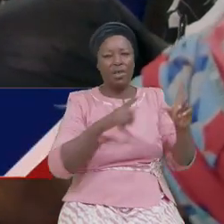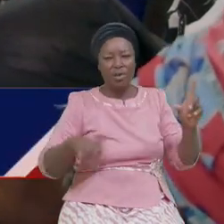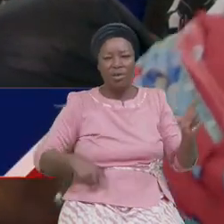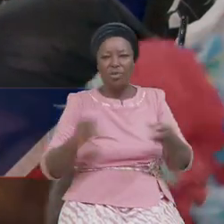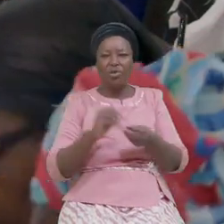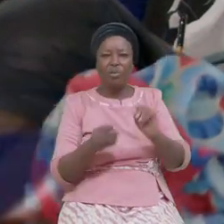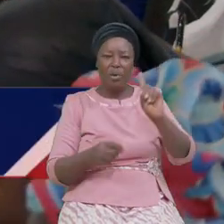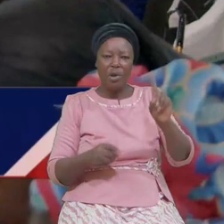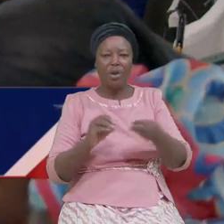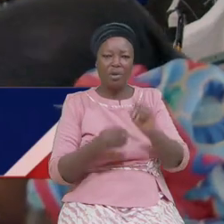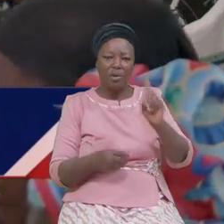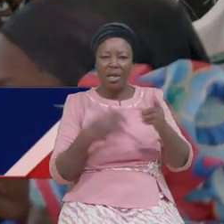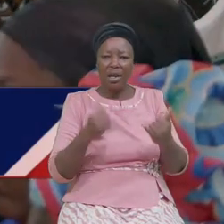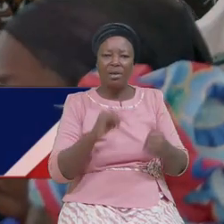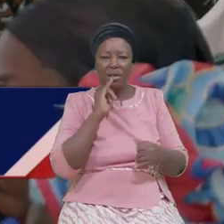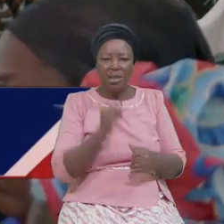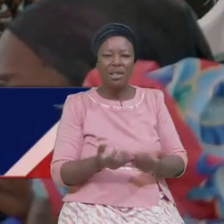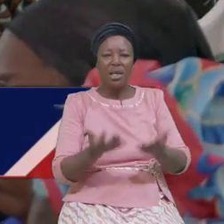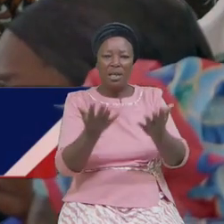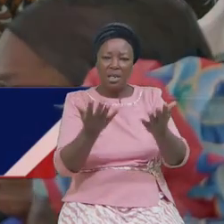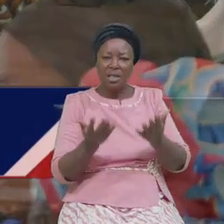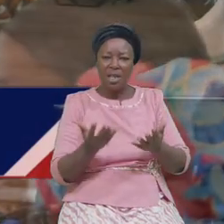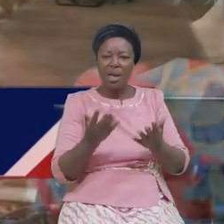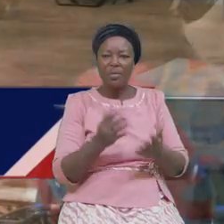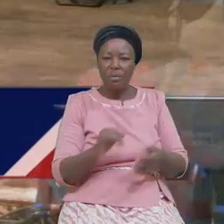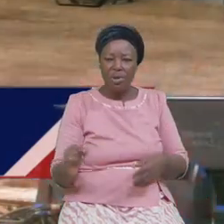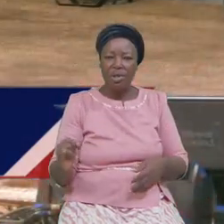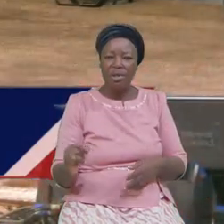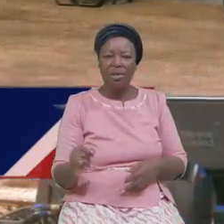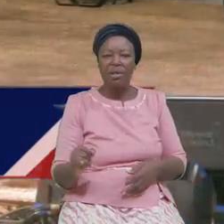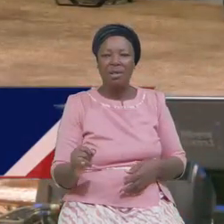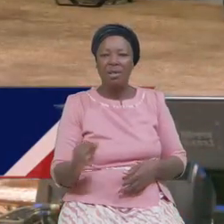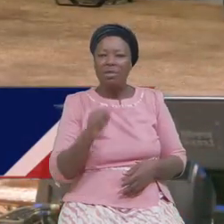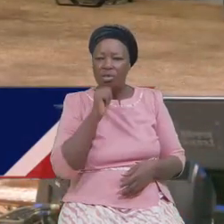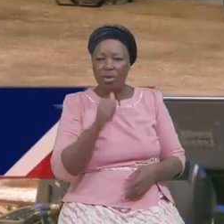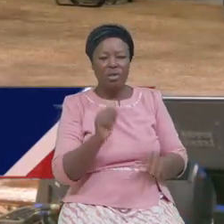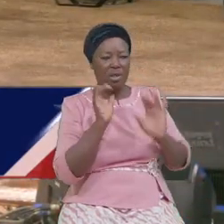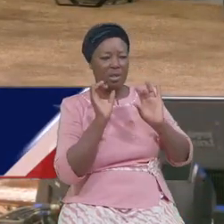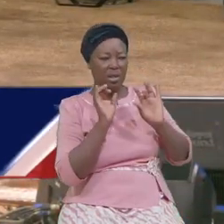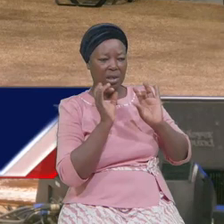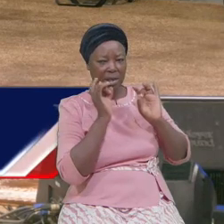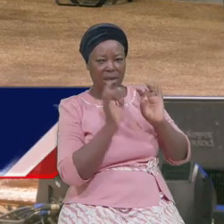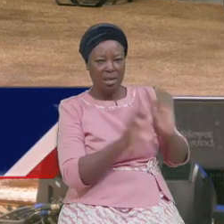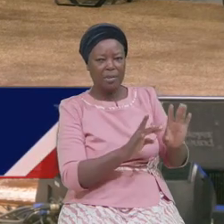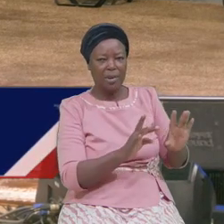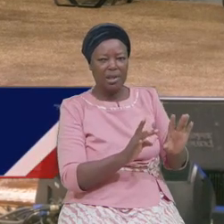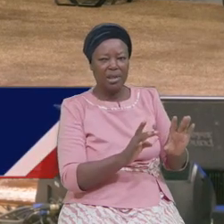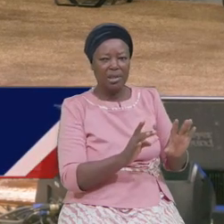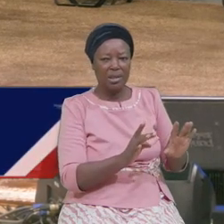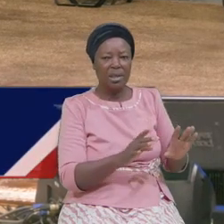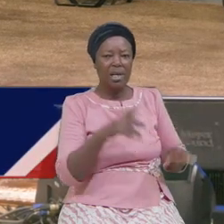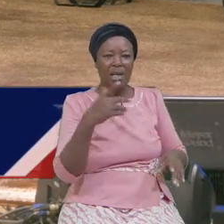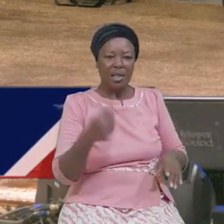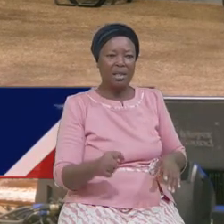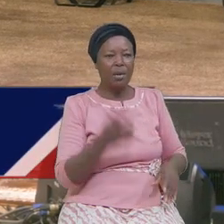Number one, we're looking at desiring, not despising the